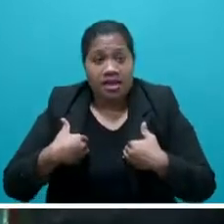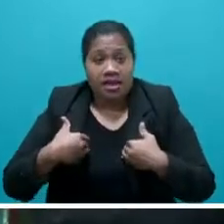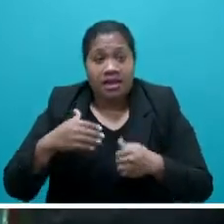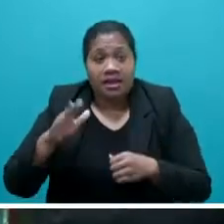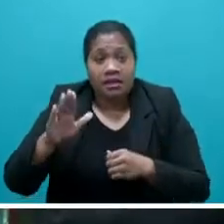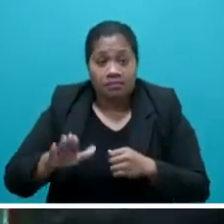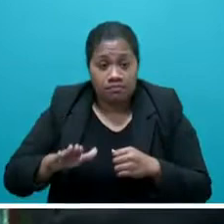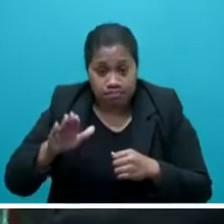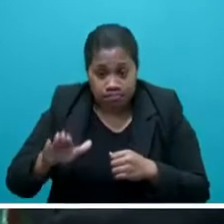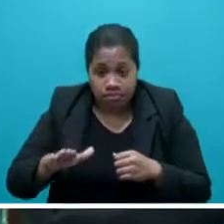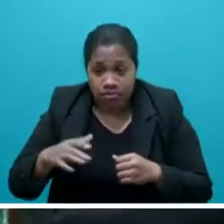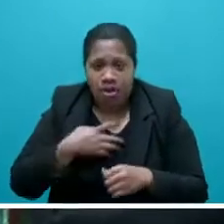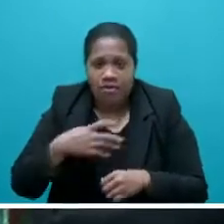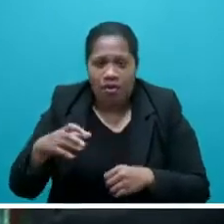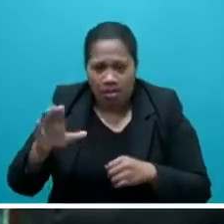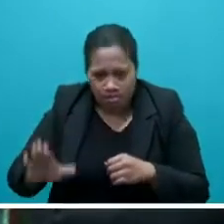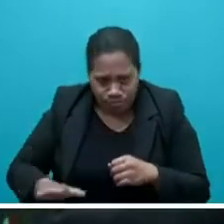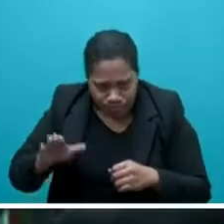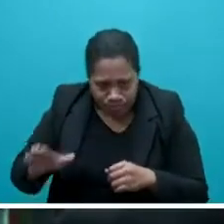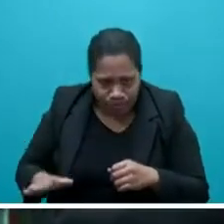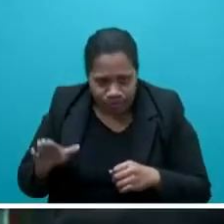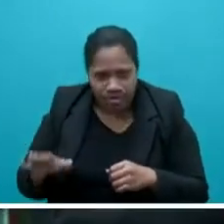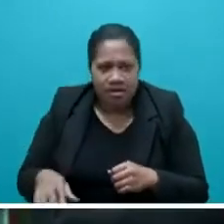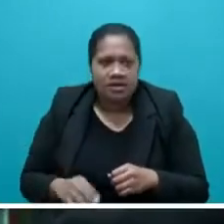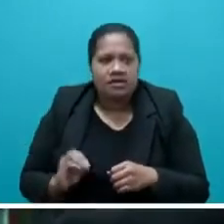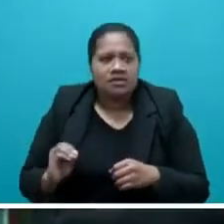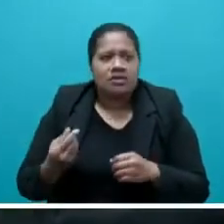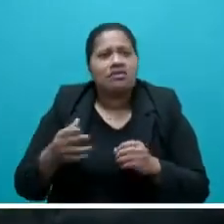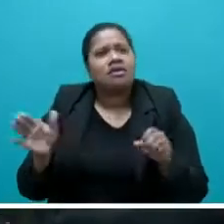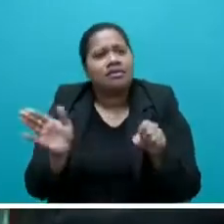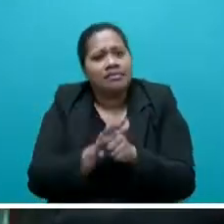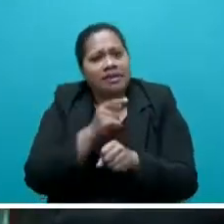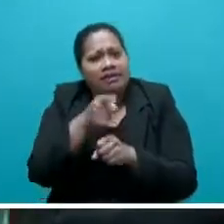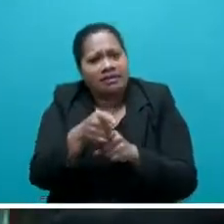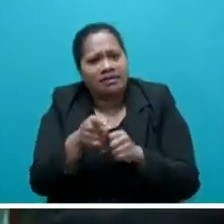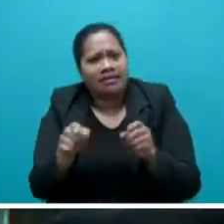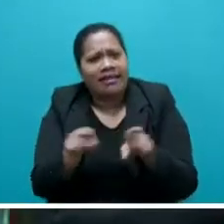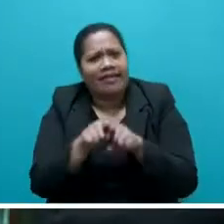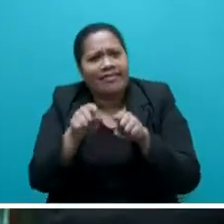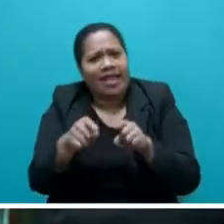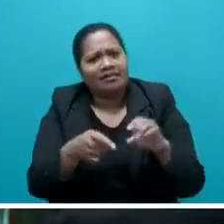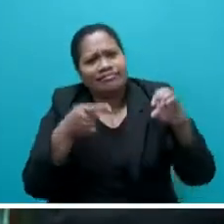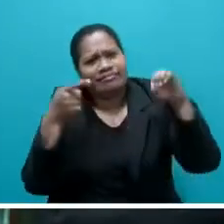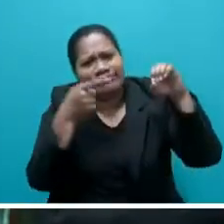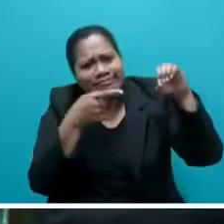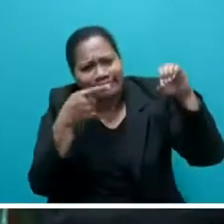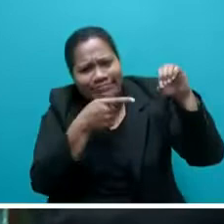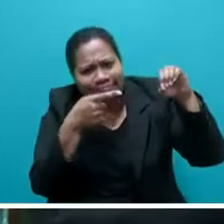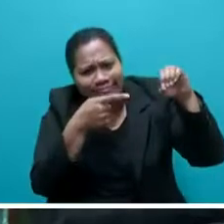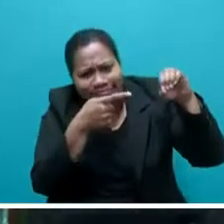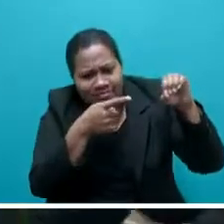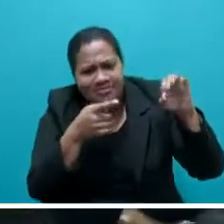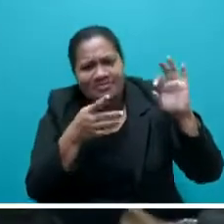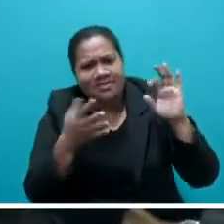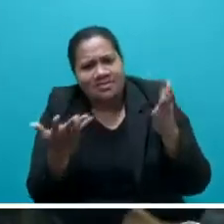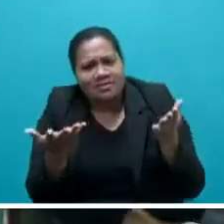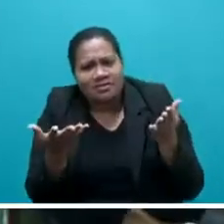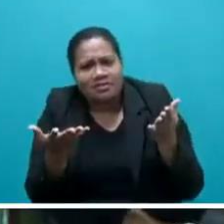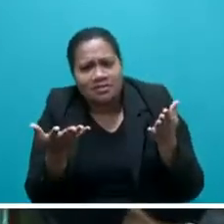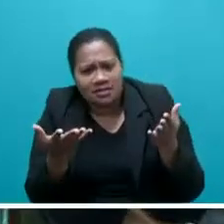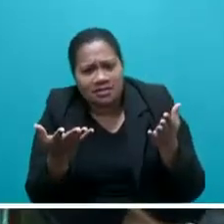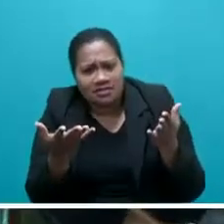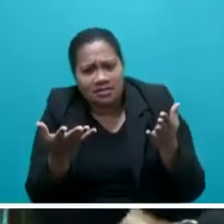an emoticon like this. It's the most vulgar emoticon we can do. It's here. Mr. Speaker, sir,